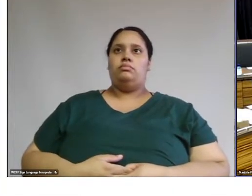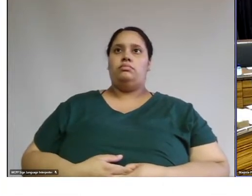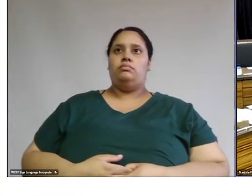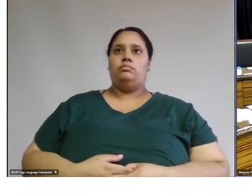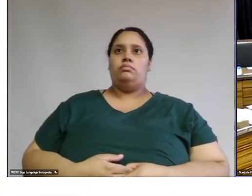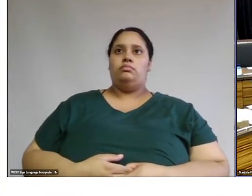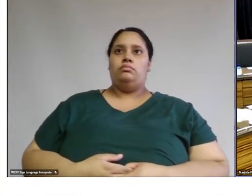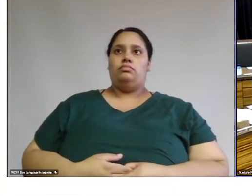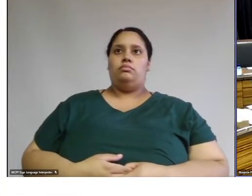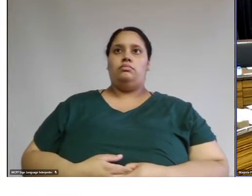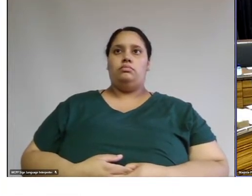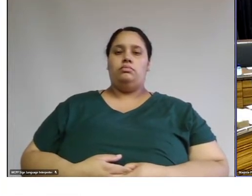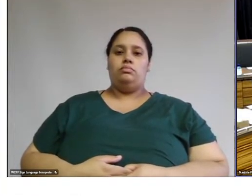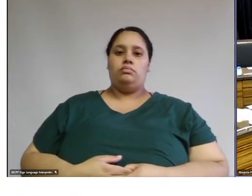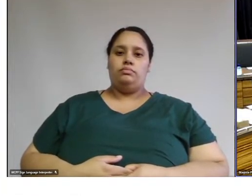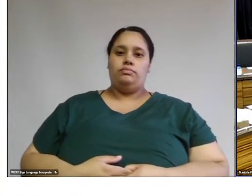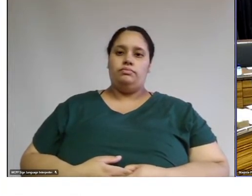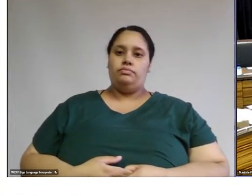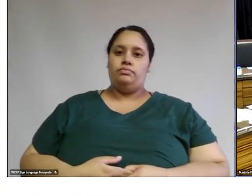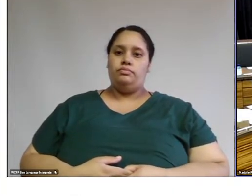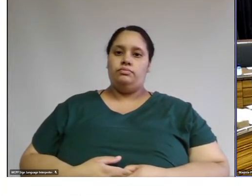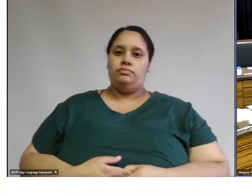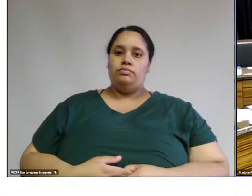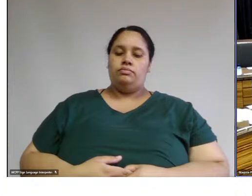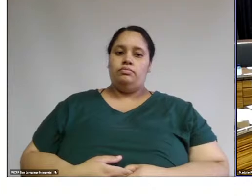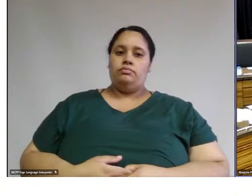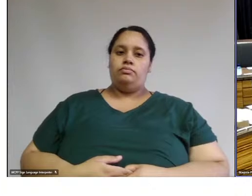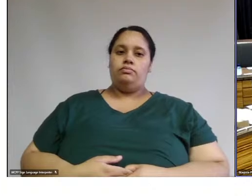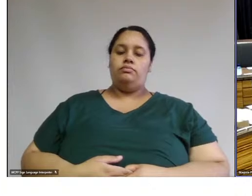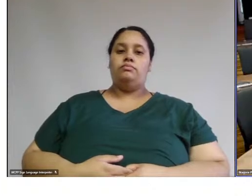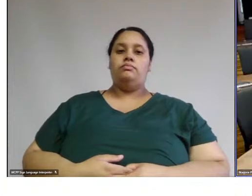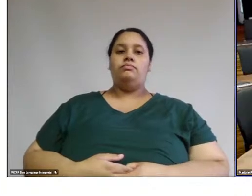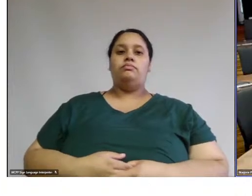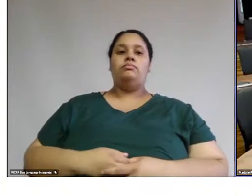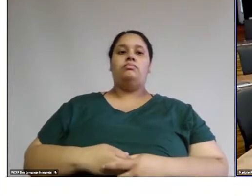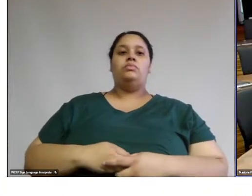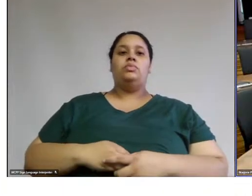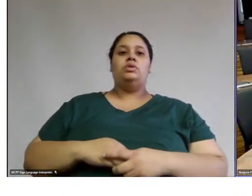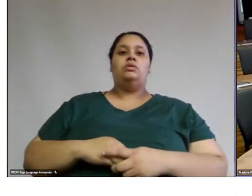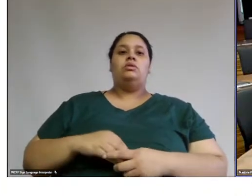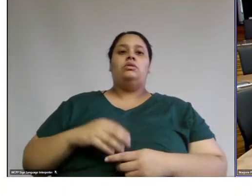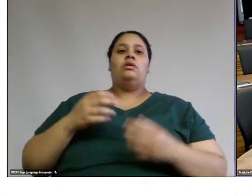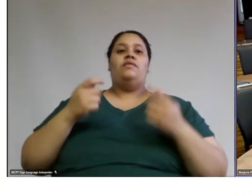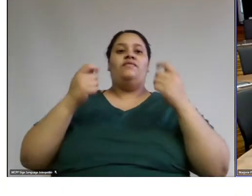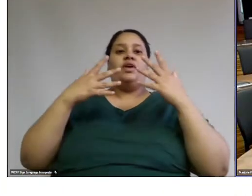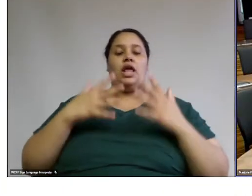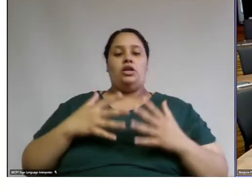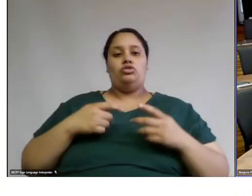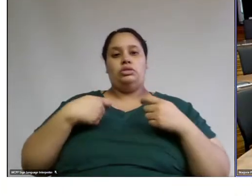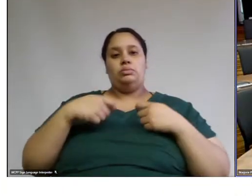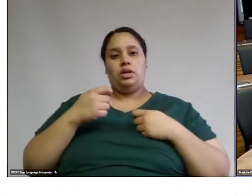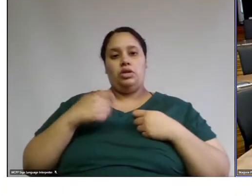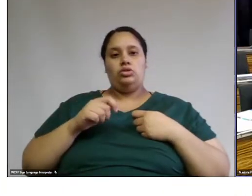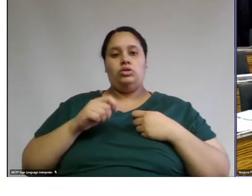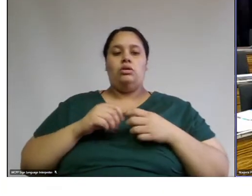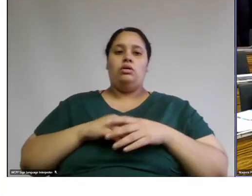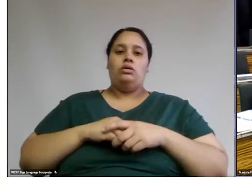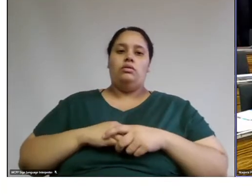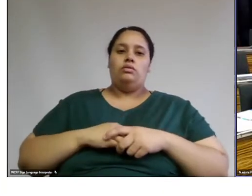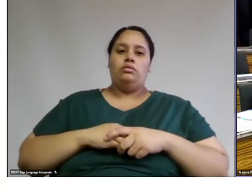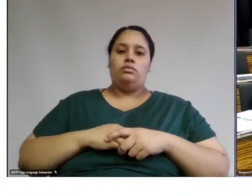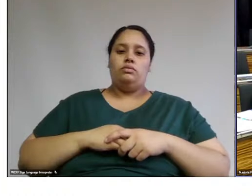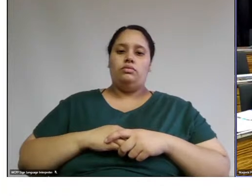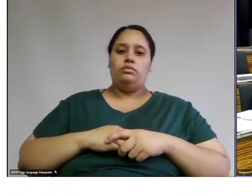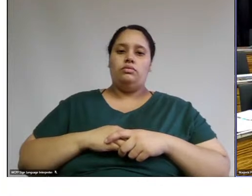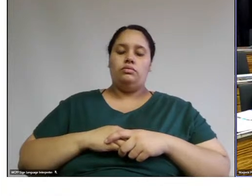Thank you, Chair. Just to say that in terms of the presidential initiative, the unexpected part of the committee was to